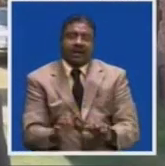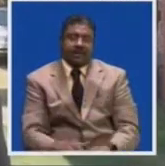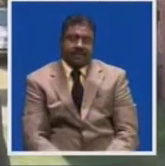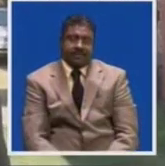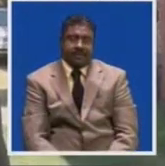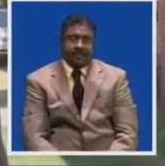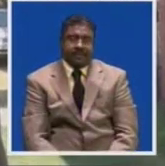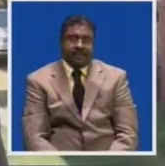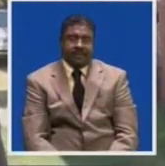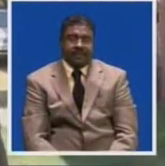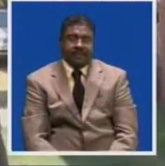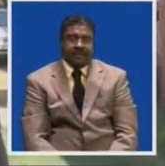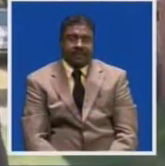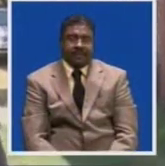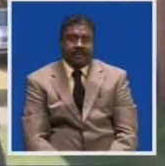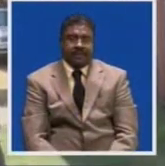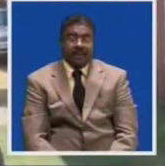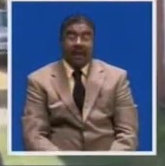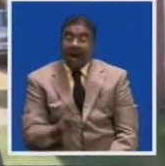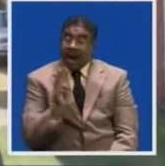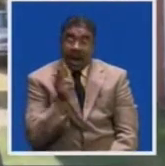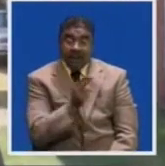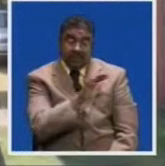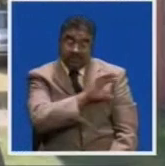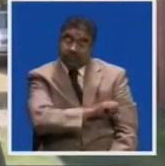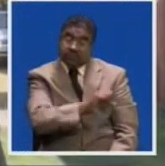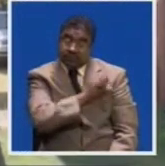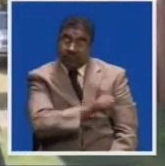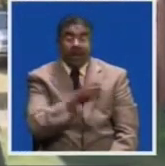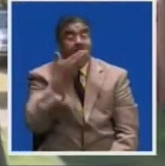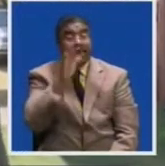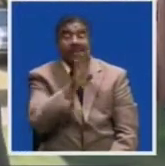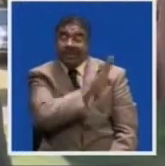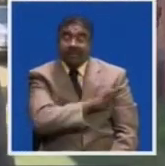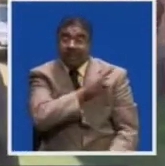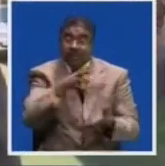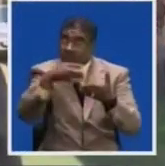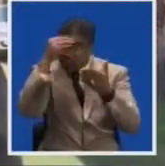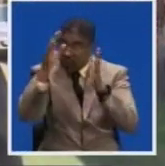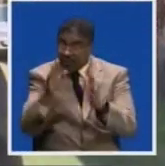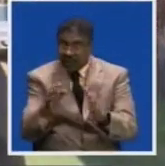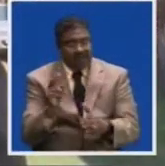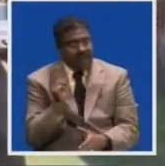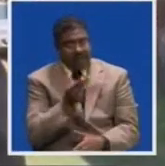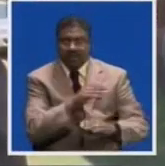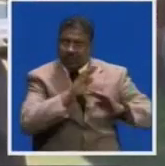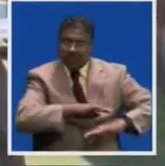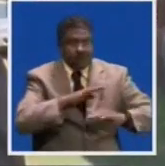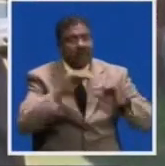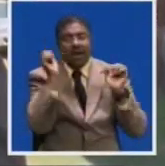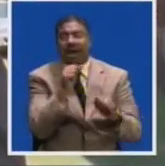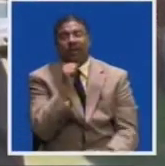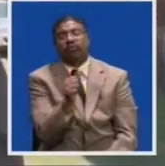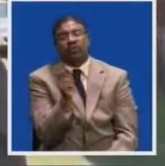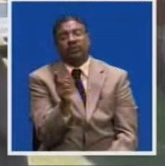To not tolerate such behavior from our students, we ask them to desist, we ask them to stay calm, because